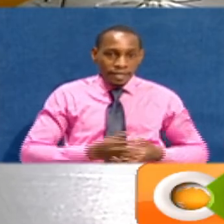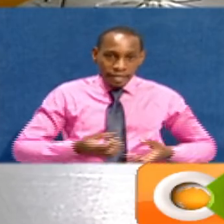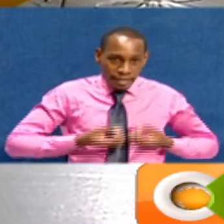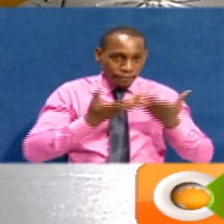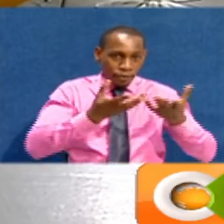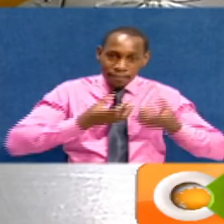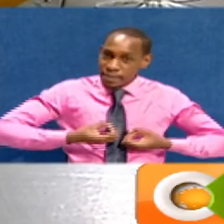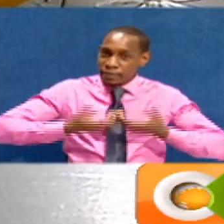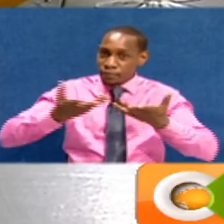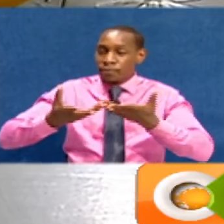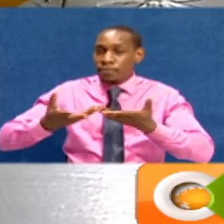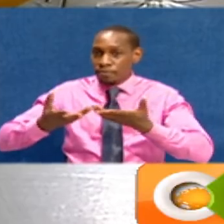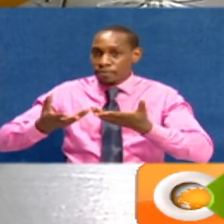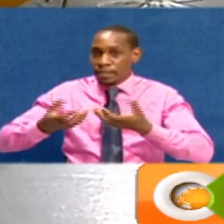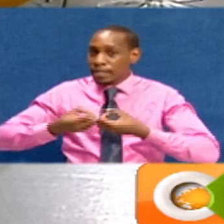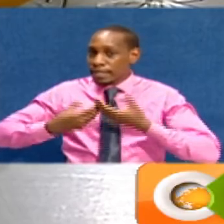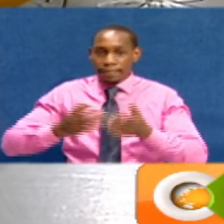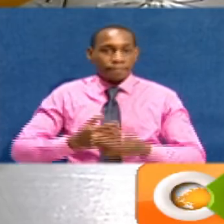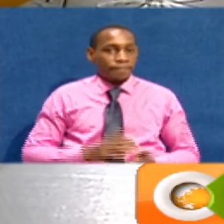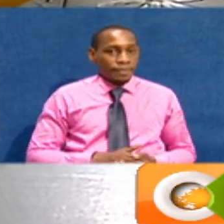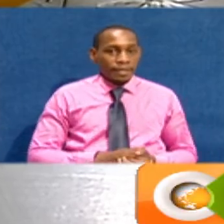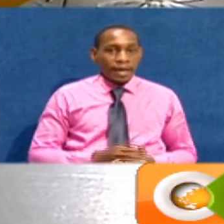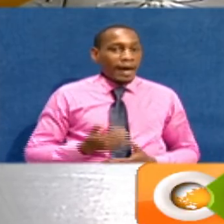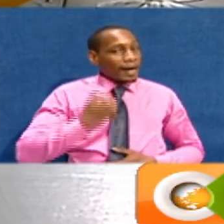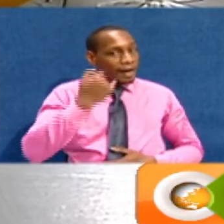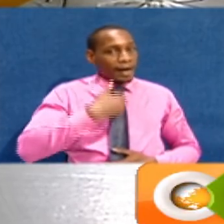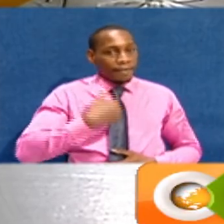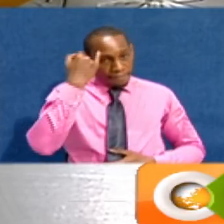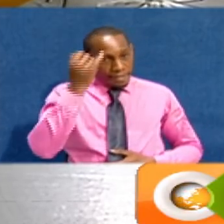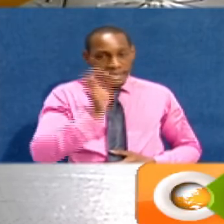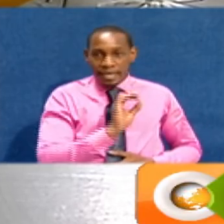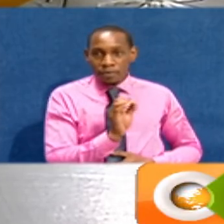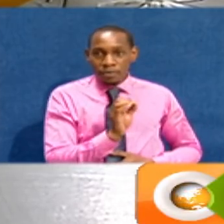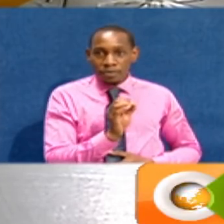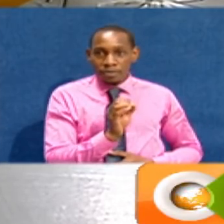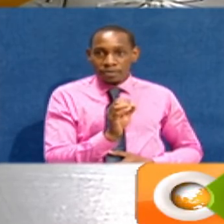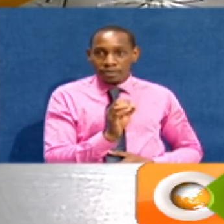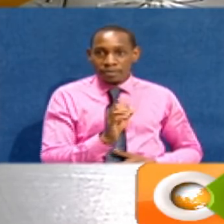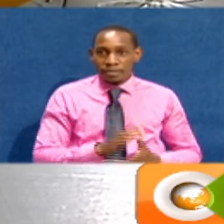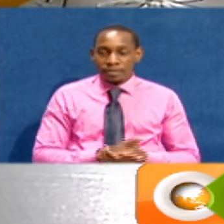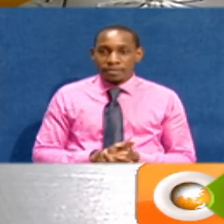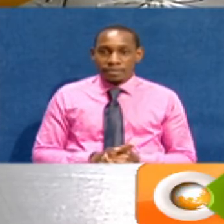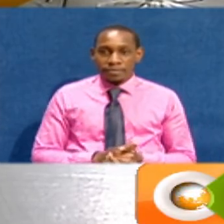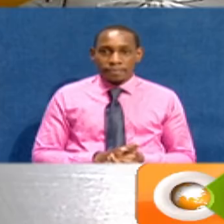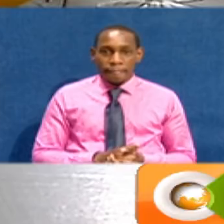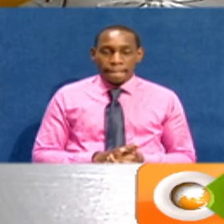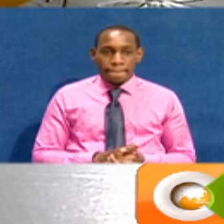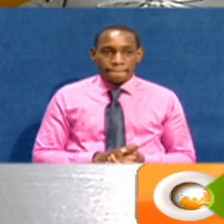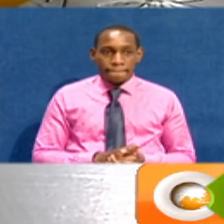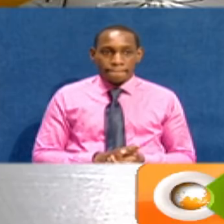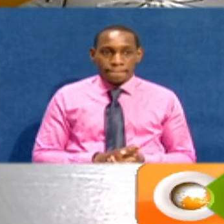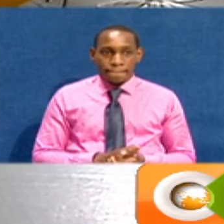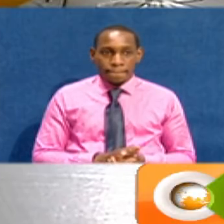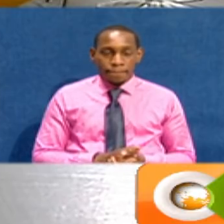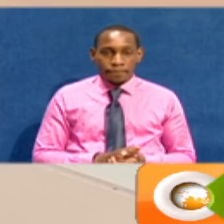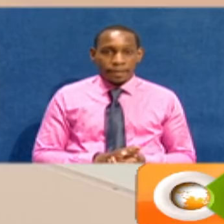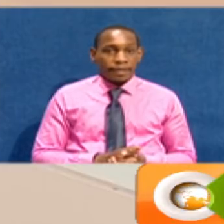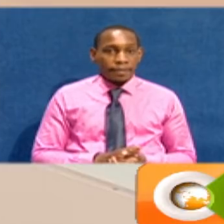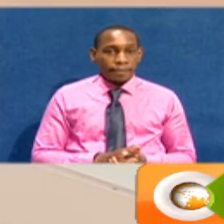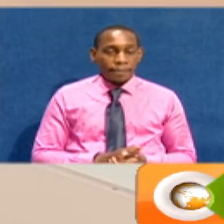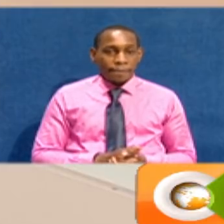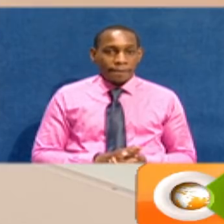tell us. I don't have any more Kenya. Do we change the breaking news? Yeah, right. As you speak. Yeah, I think